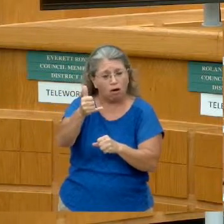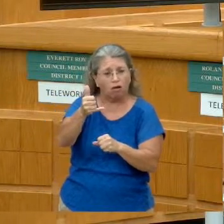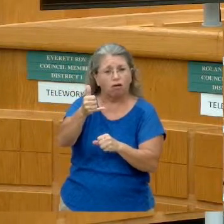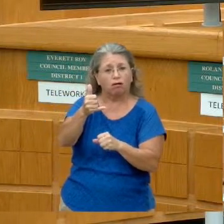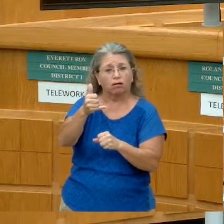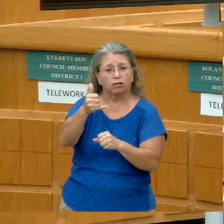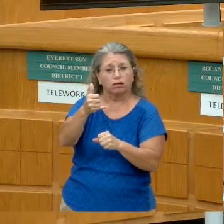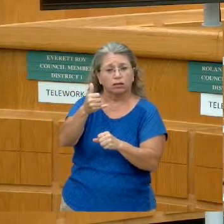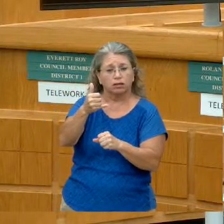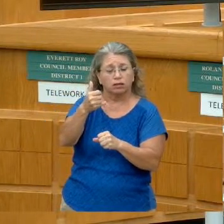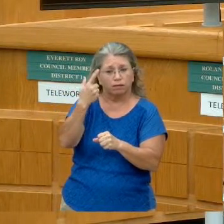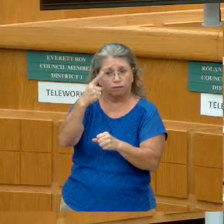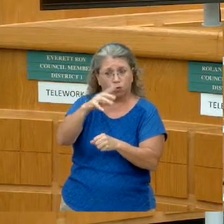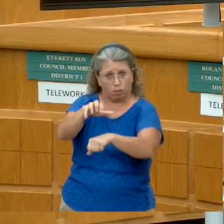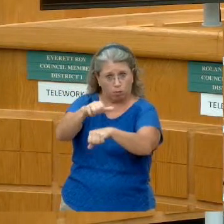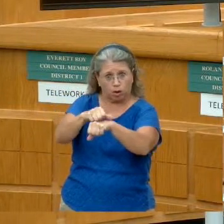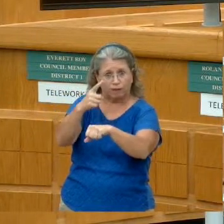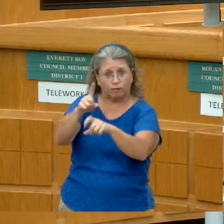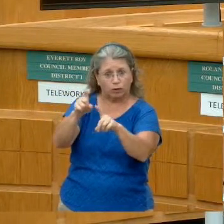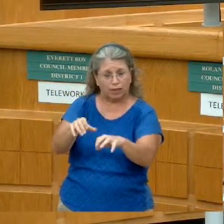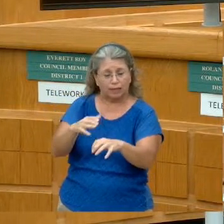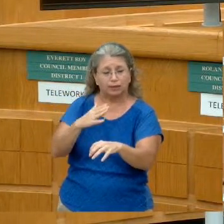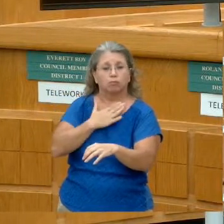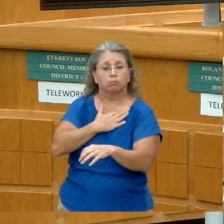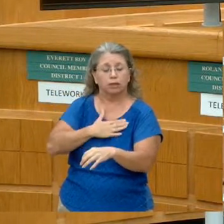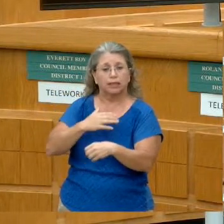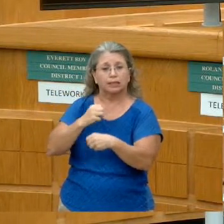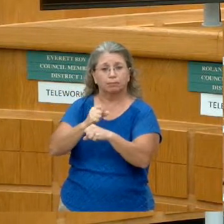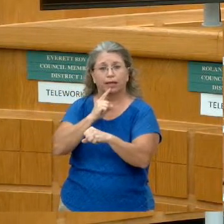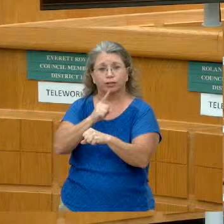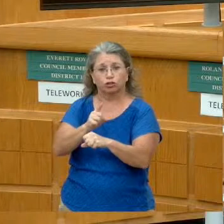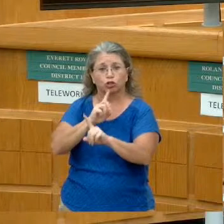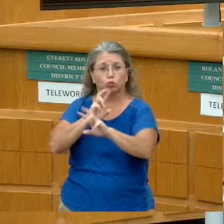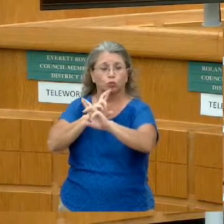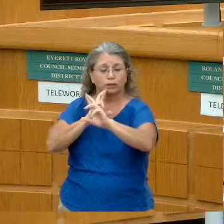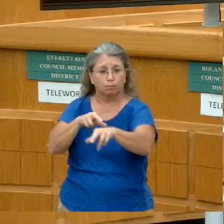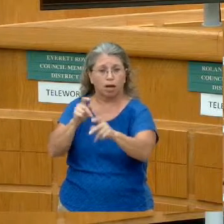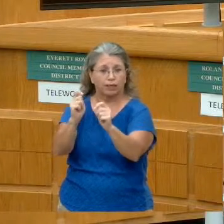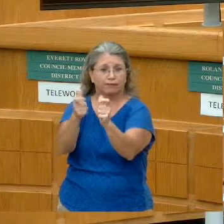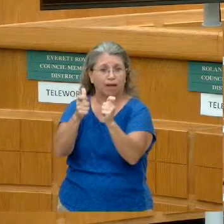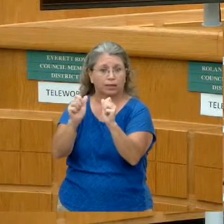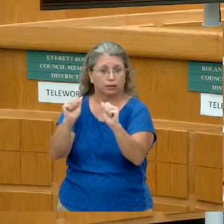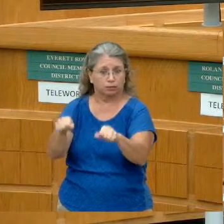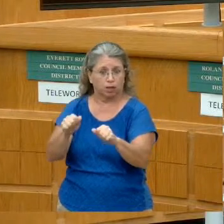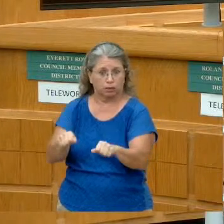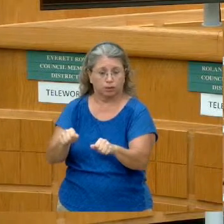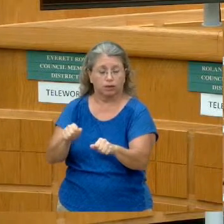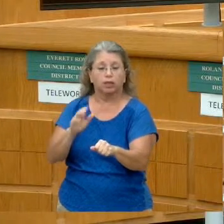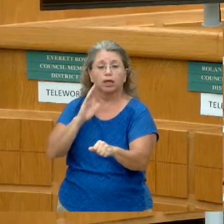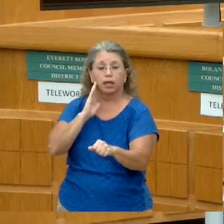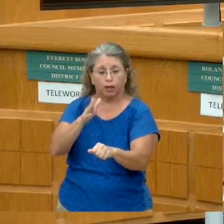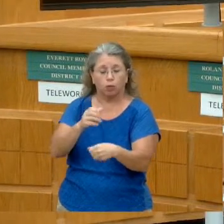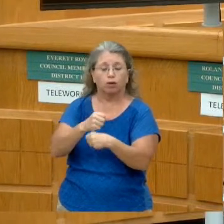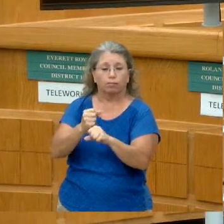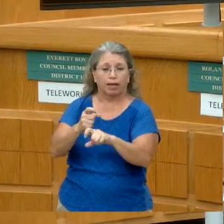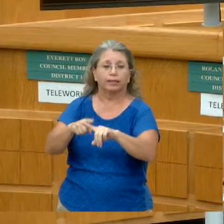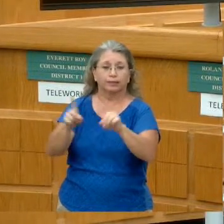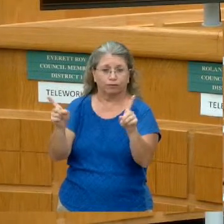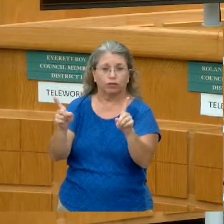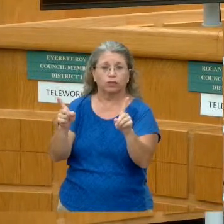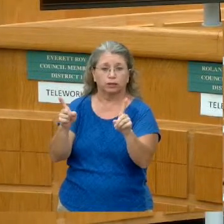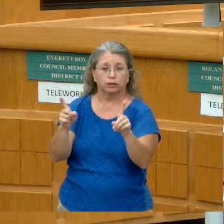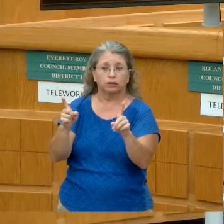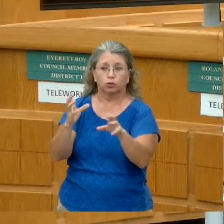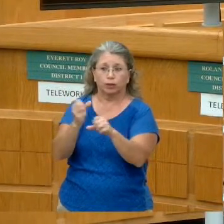you give that information as fast as you can, and it will make a difference in getting you